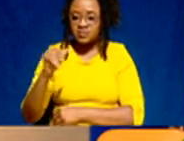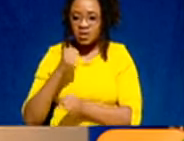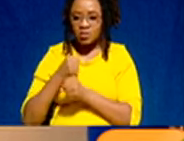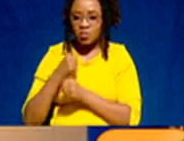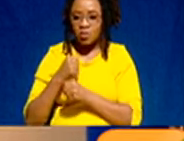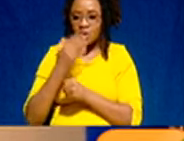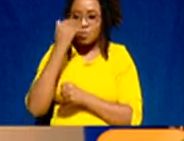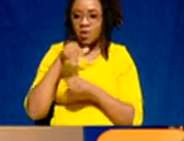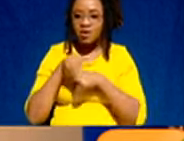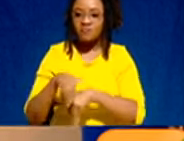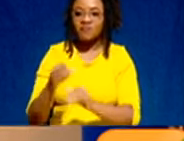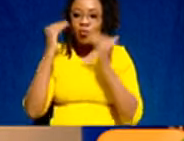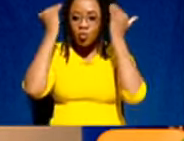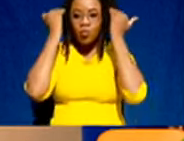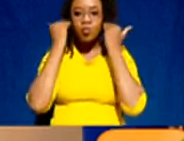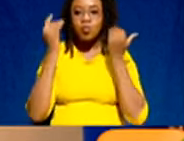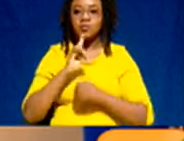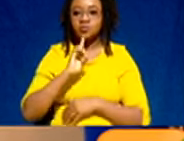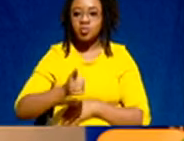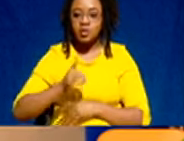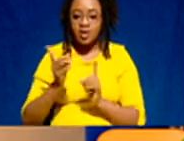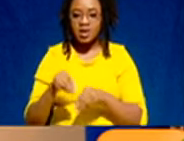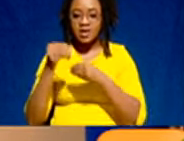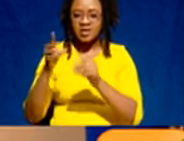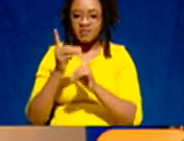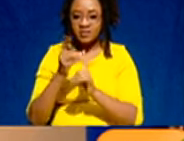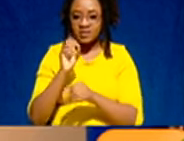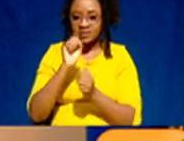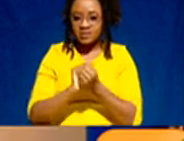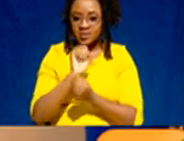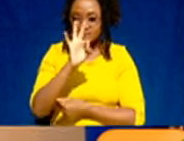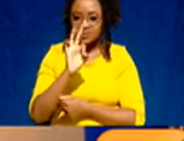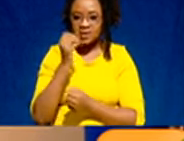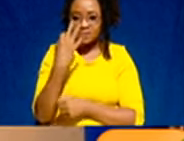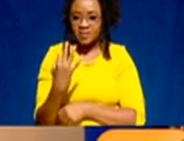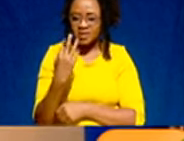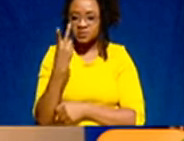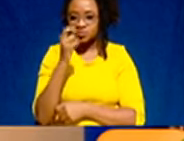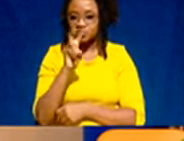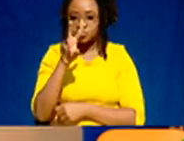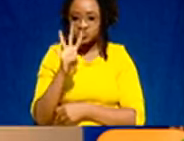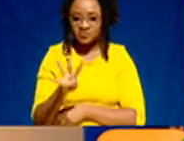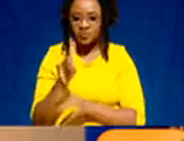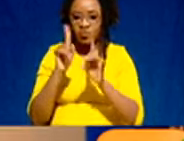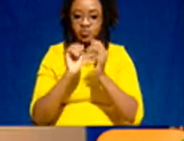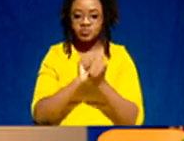to the court orders issued on 13th March 2024 and 15th